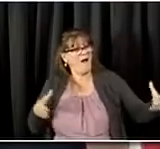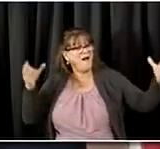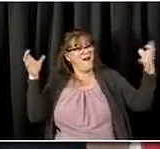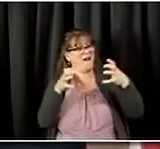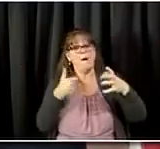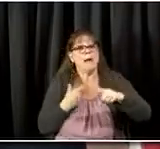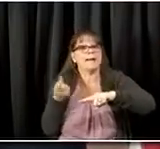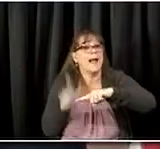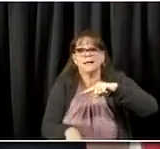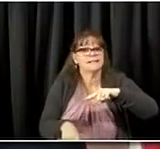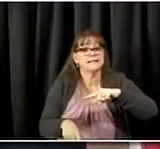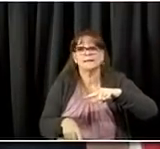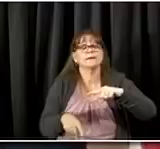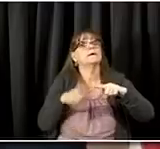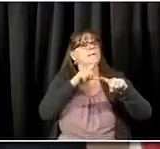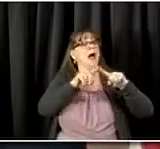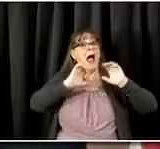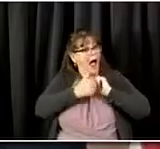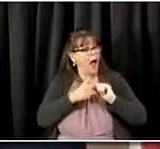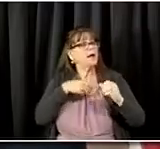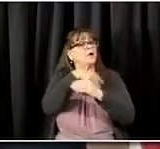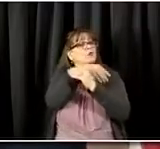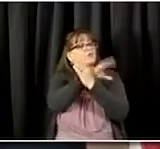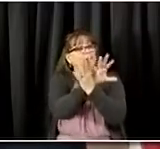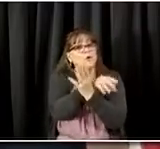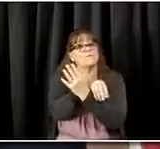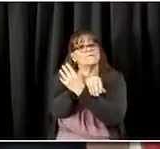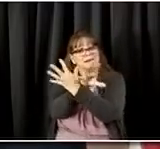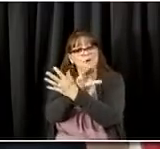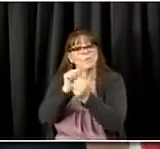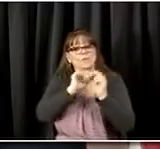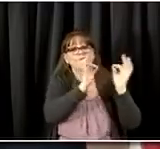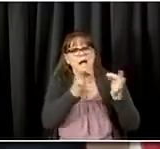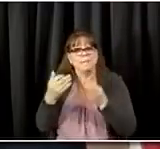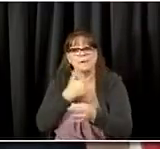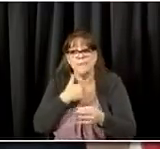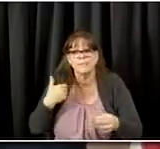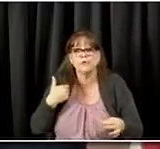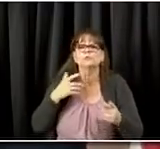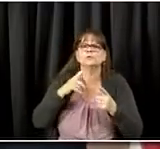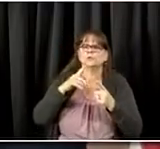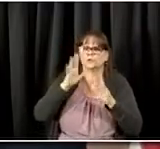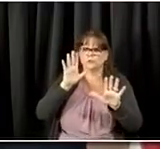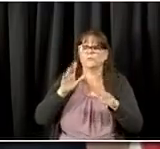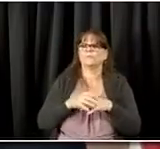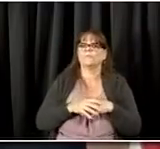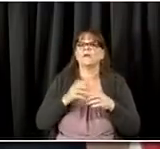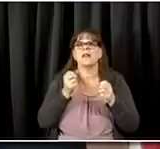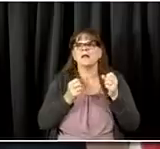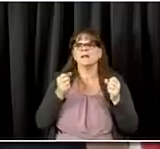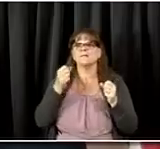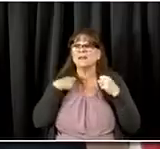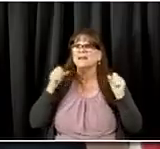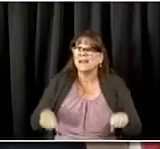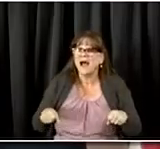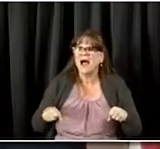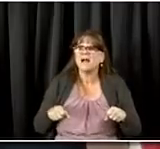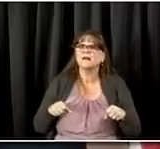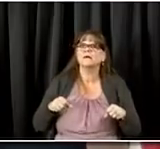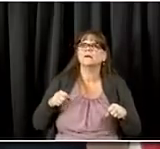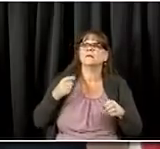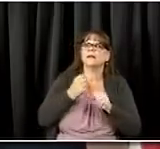most importantly, being able to be with them for Thanksgivings to come. And maybe we'll have 2 Thanksgivings next year, right? Maybe we'll do